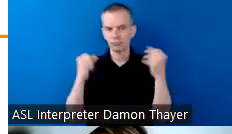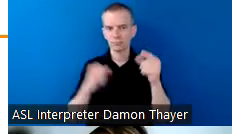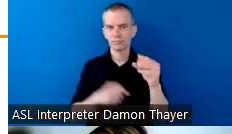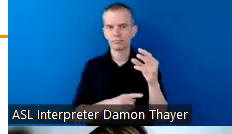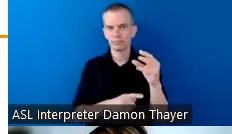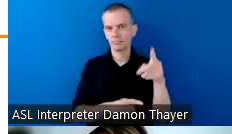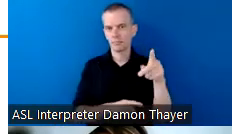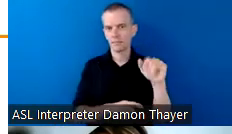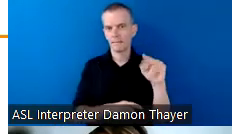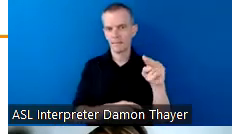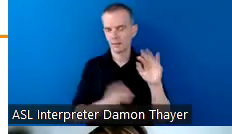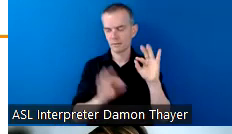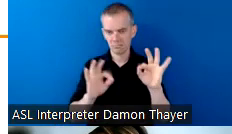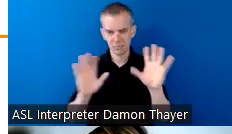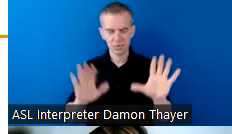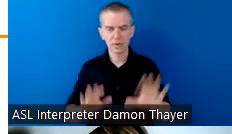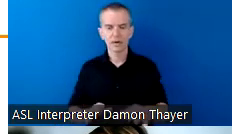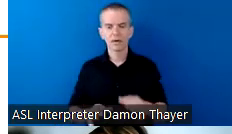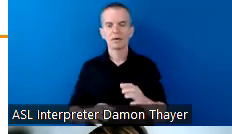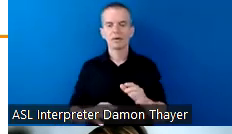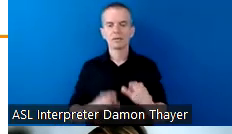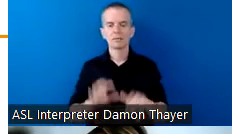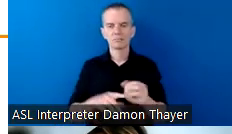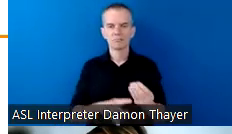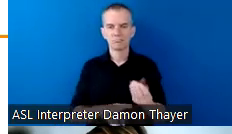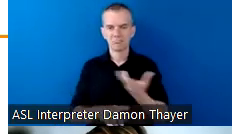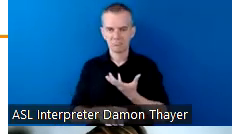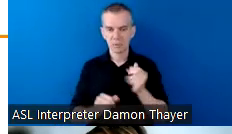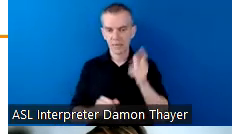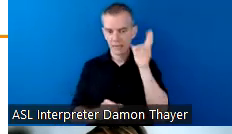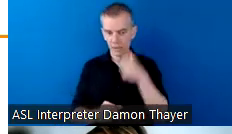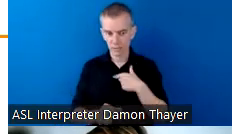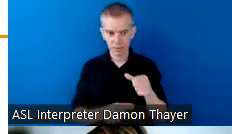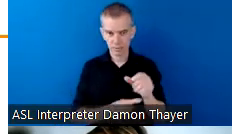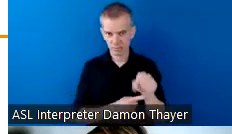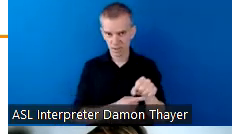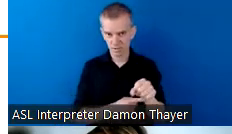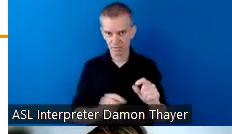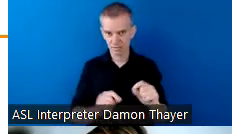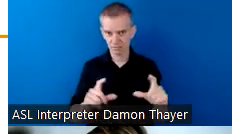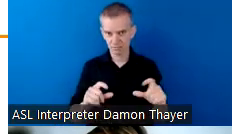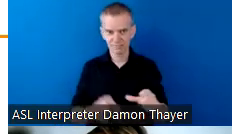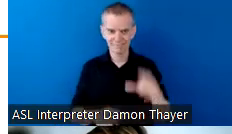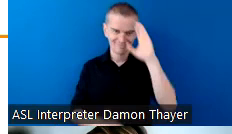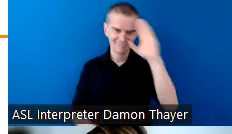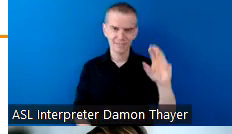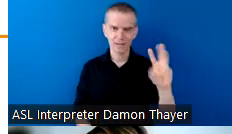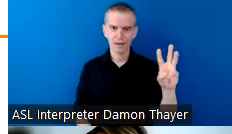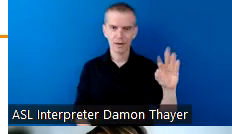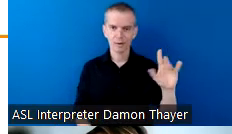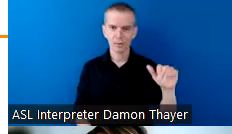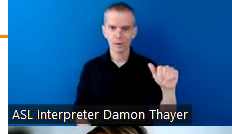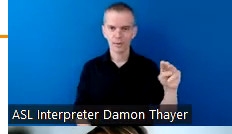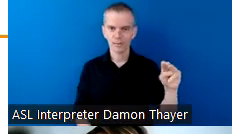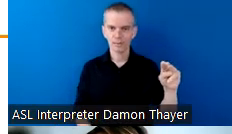the chat to let me know the audio is good and you guys are able to hear me. Hello, William. Thank you for letting me